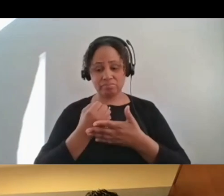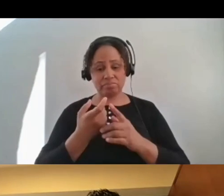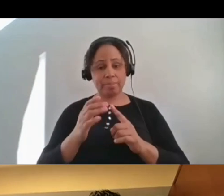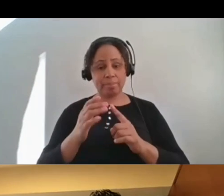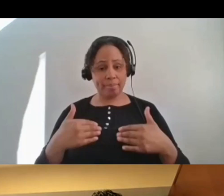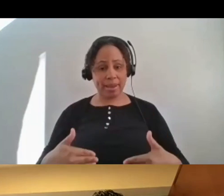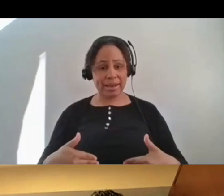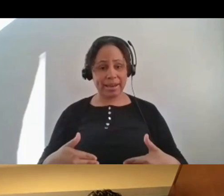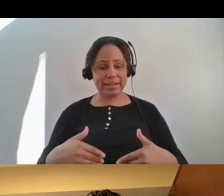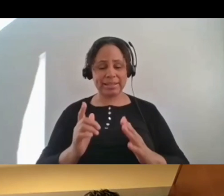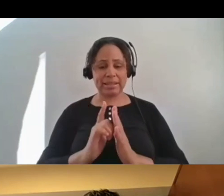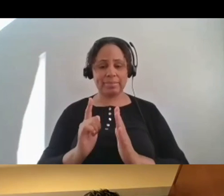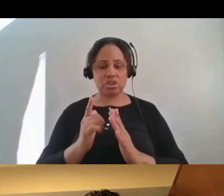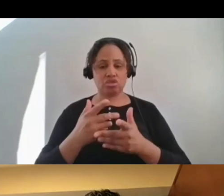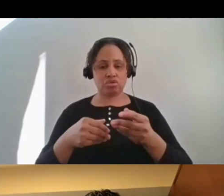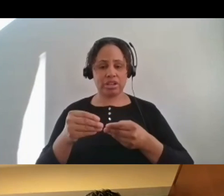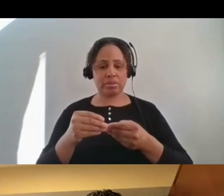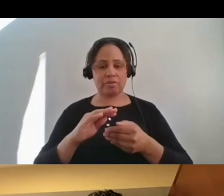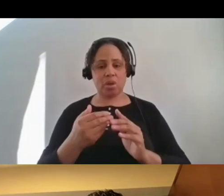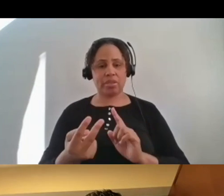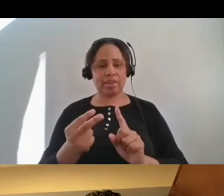transaction Islamically from all the angles that you can